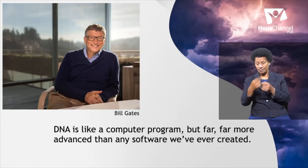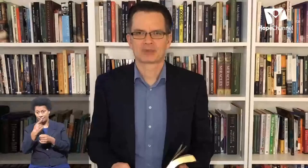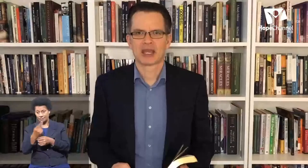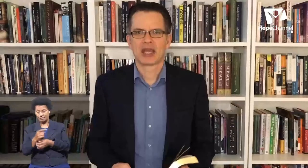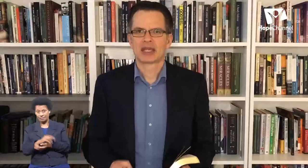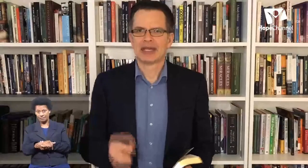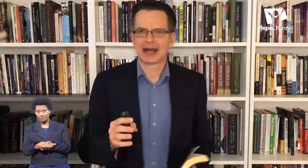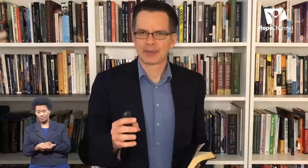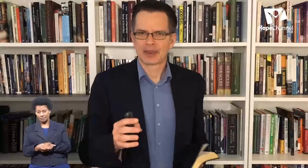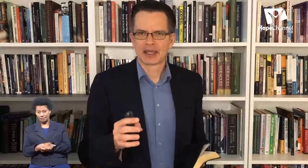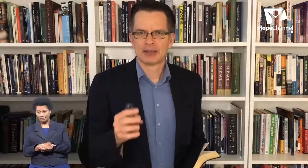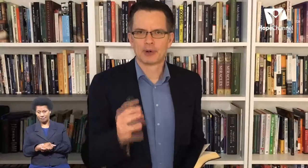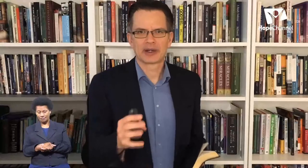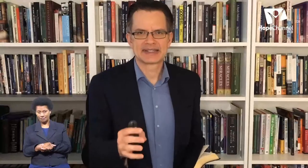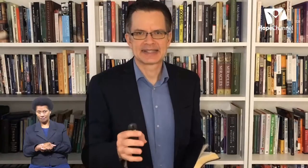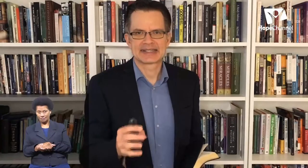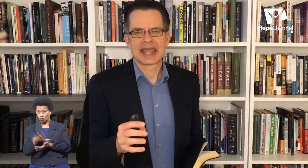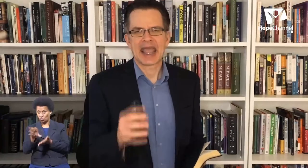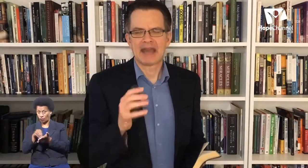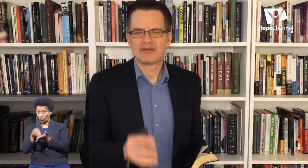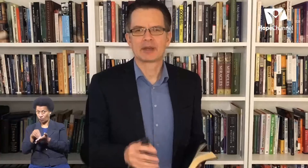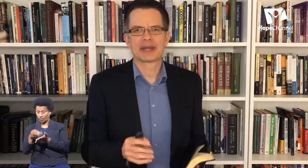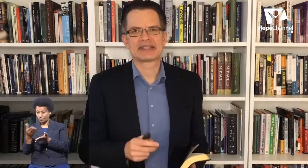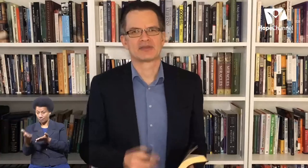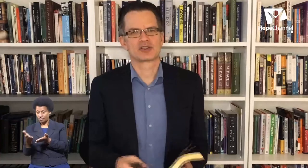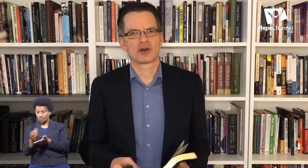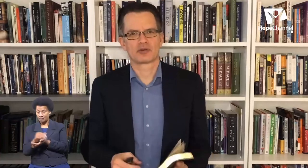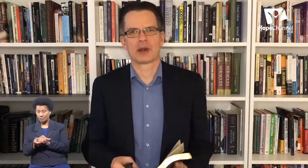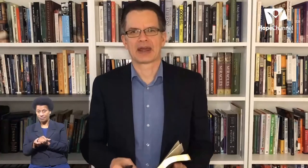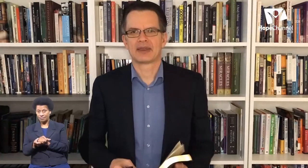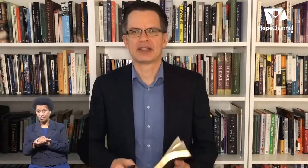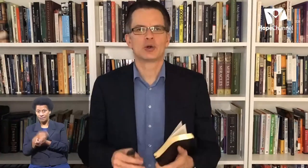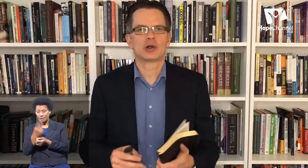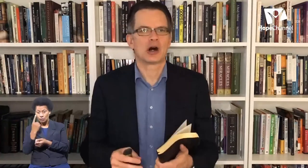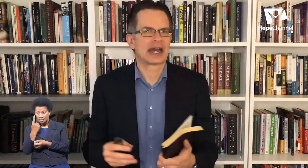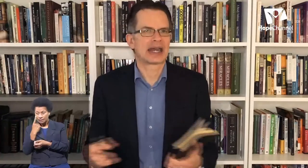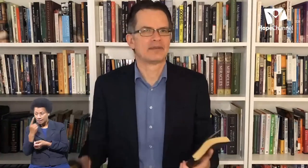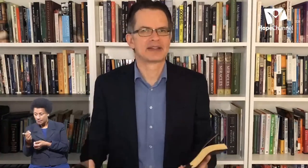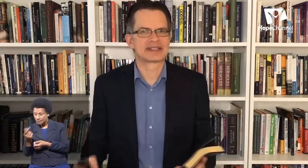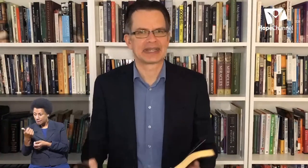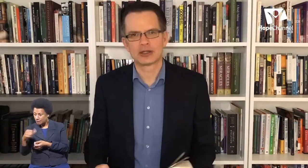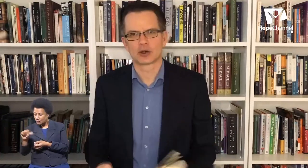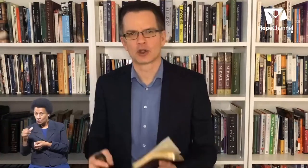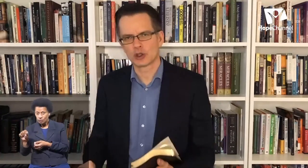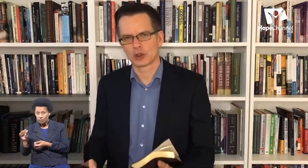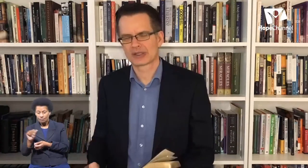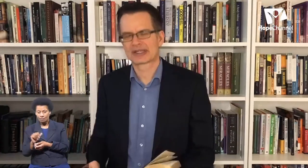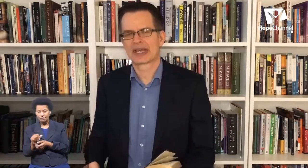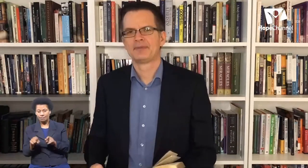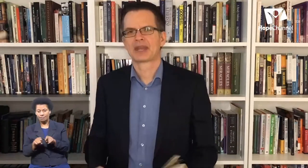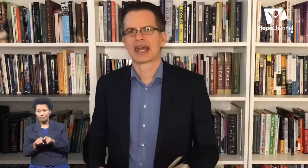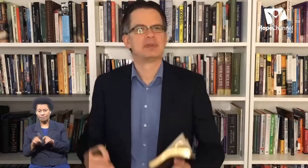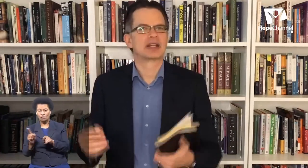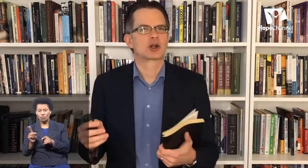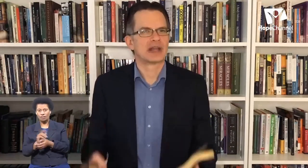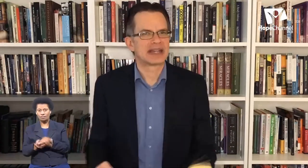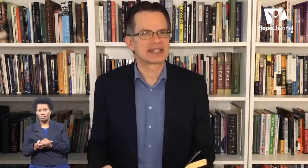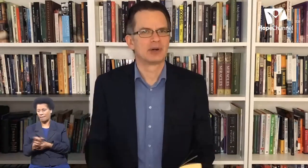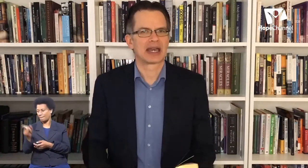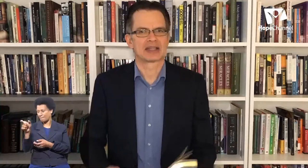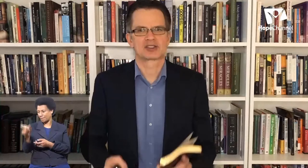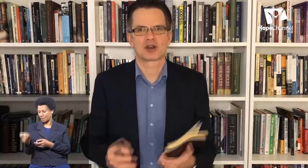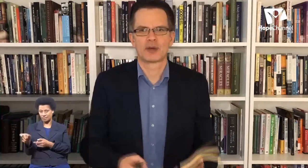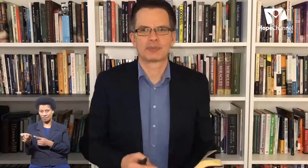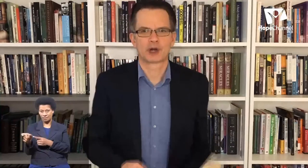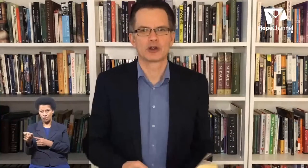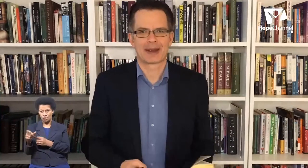created. Now, the point is this: every piece of software that you or I have ever seen or used has been created